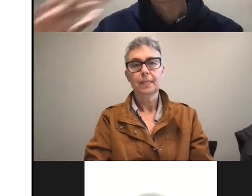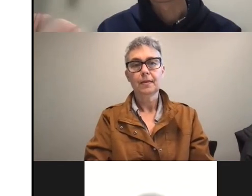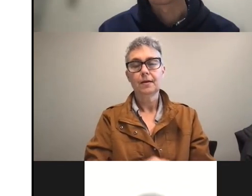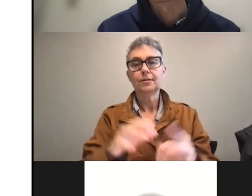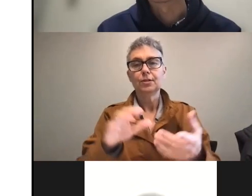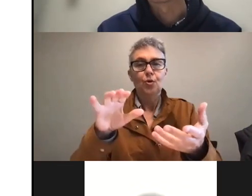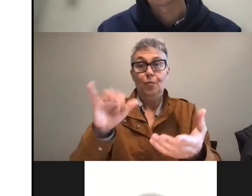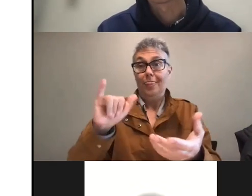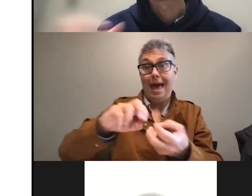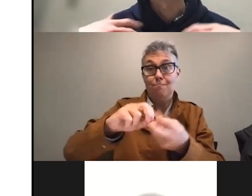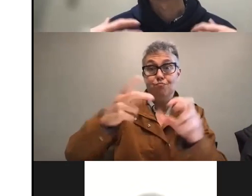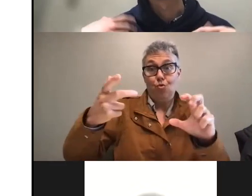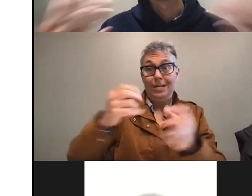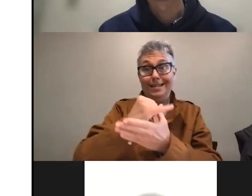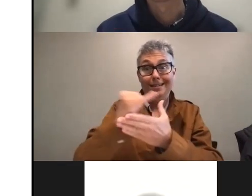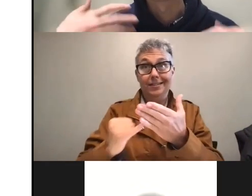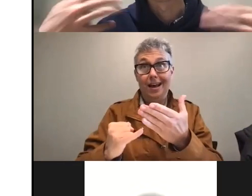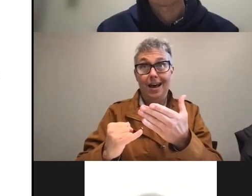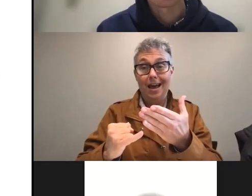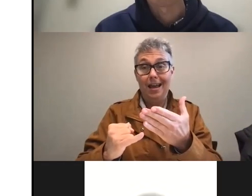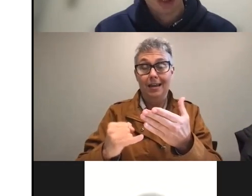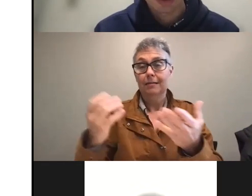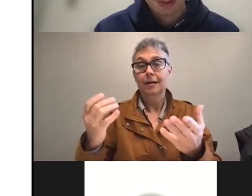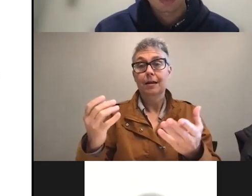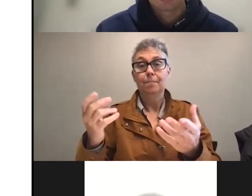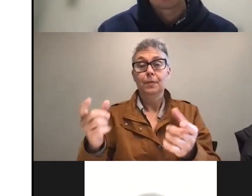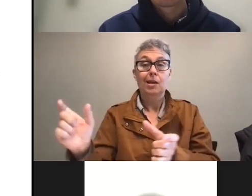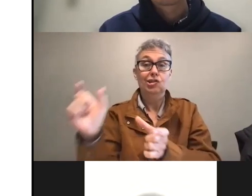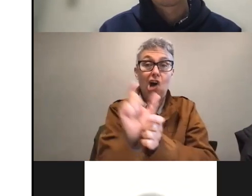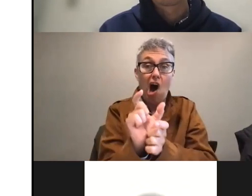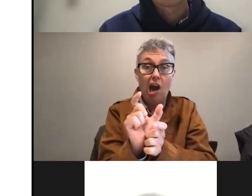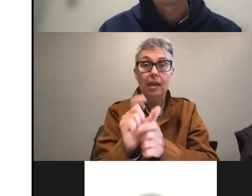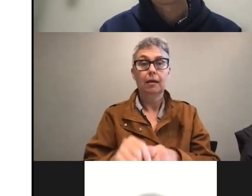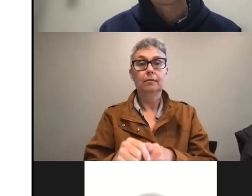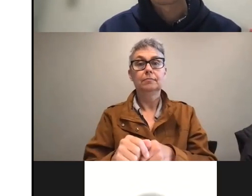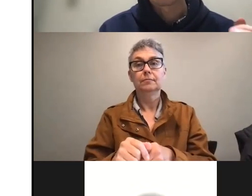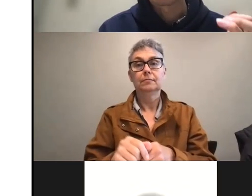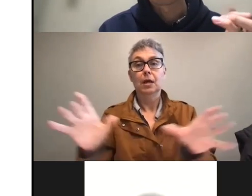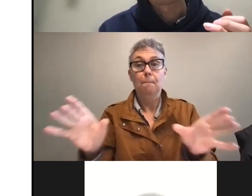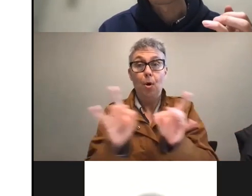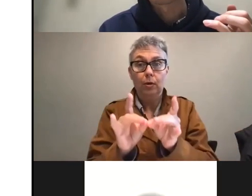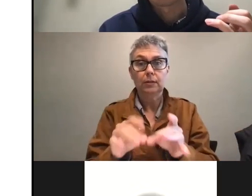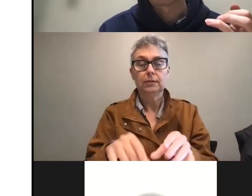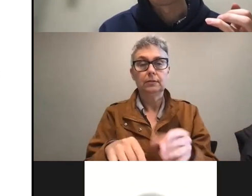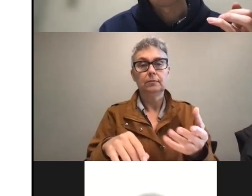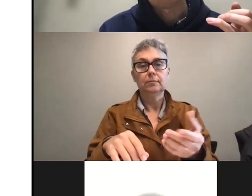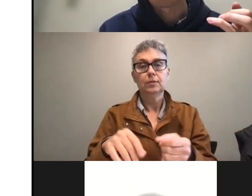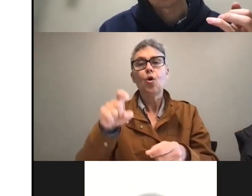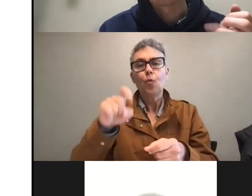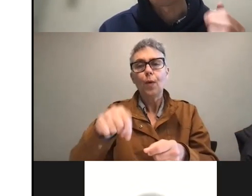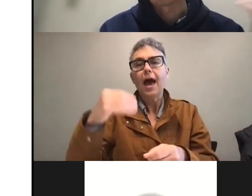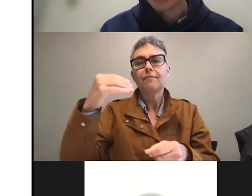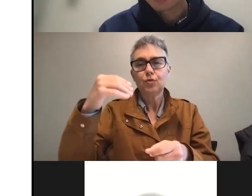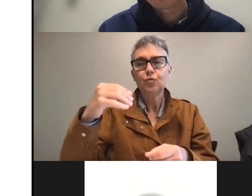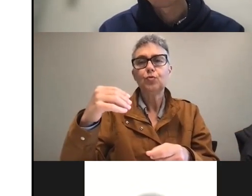these protein design or folding or docking applications. So that's why we want to operate